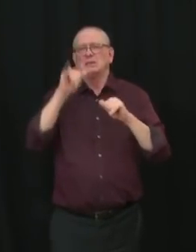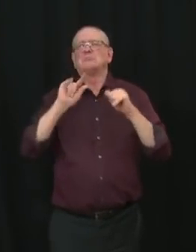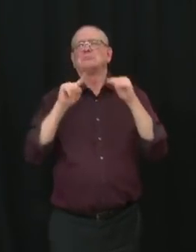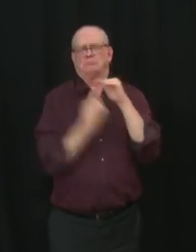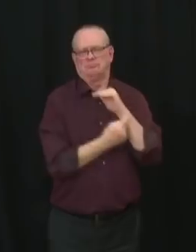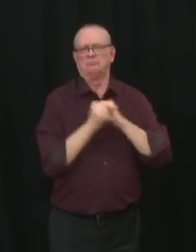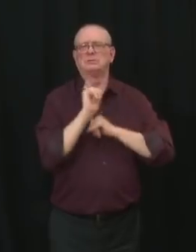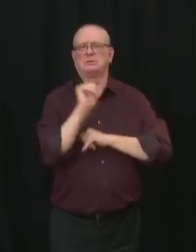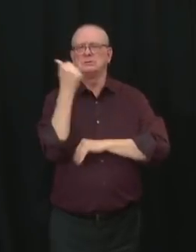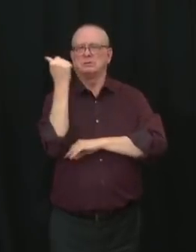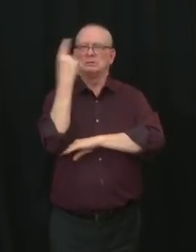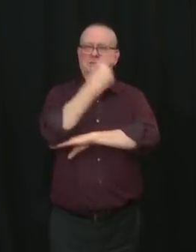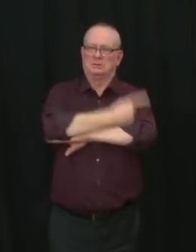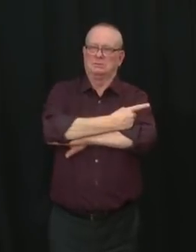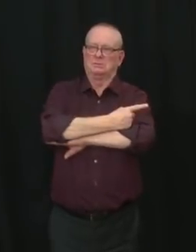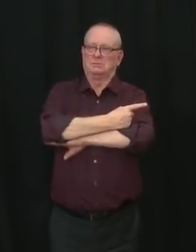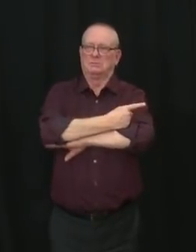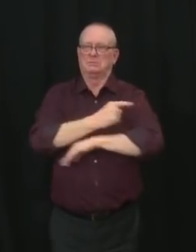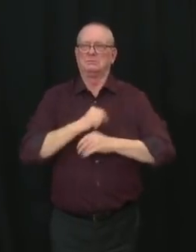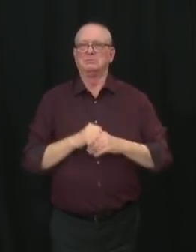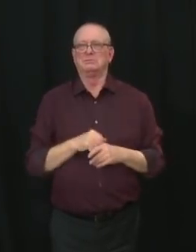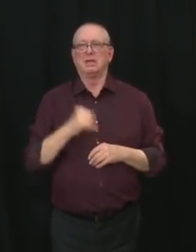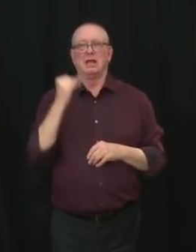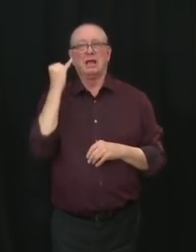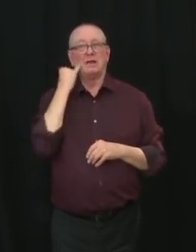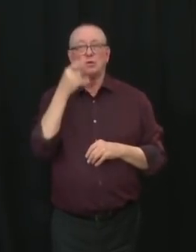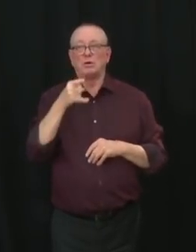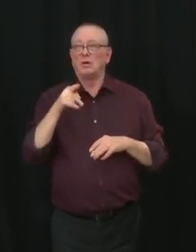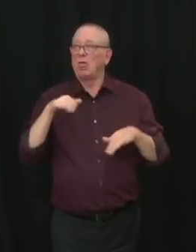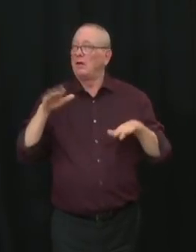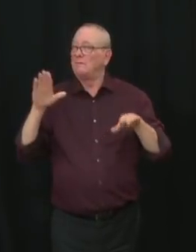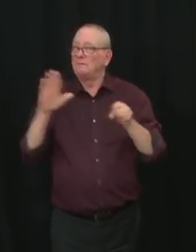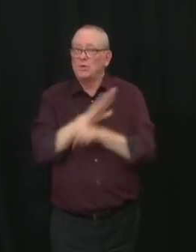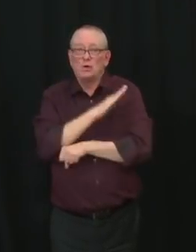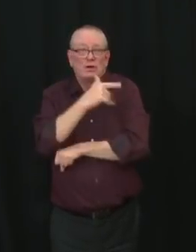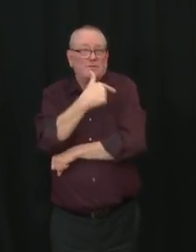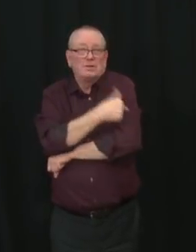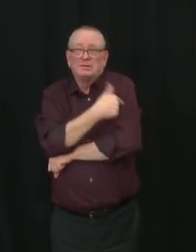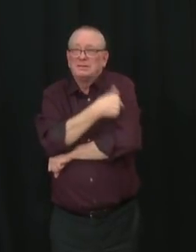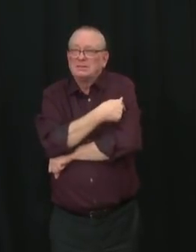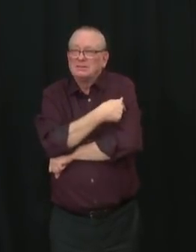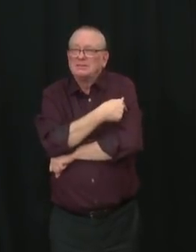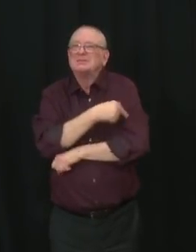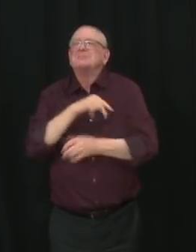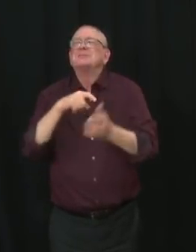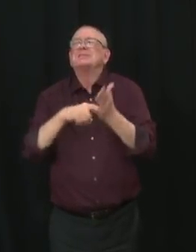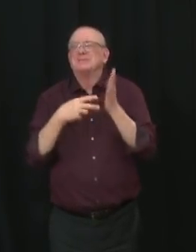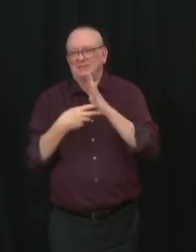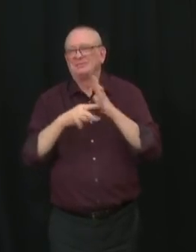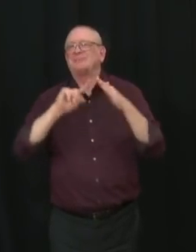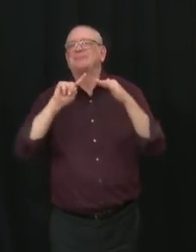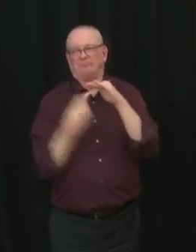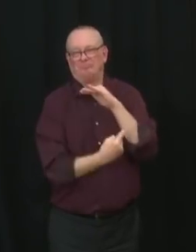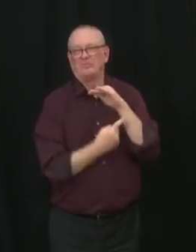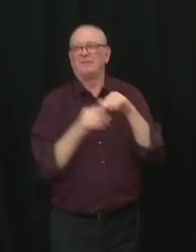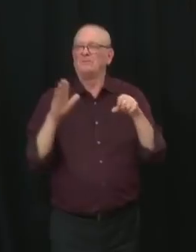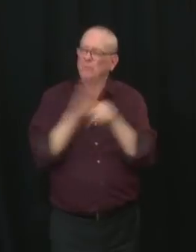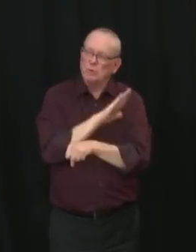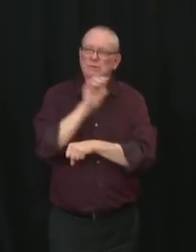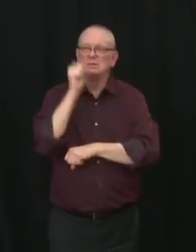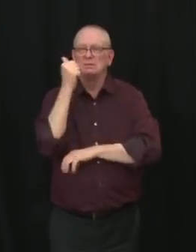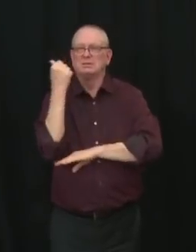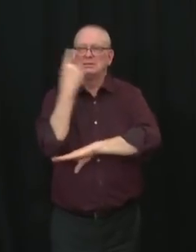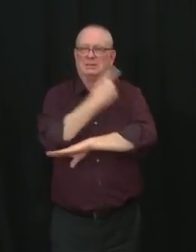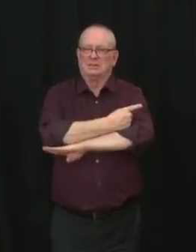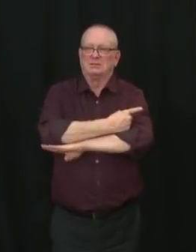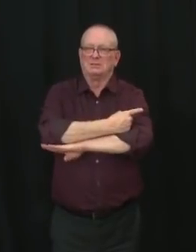fully immunized, you must isolate at home and away from others for the full 10 days. If you